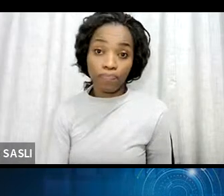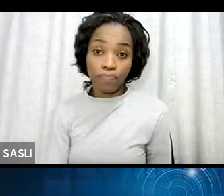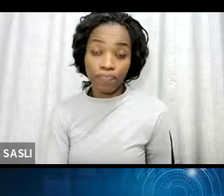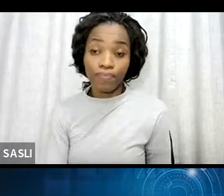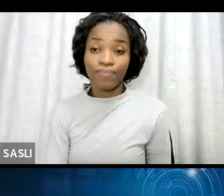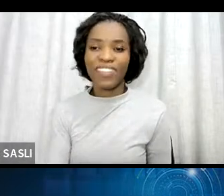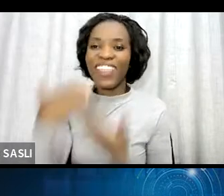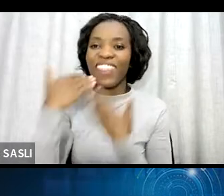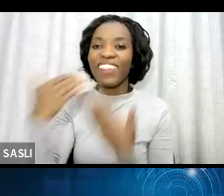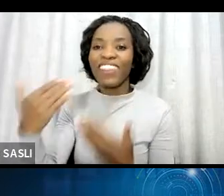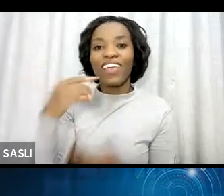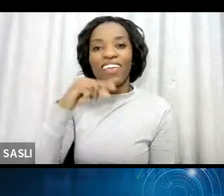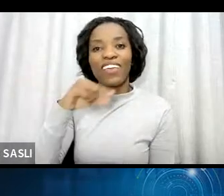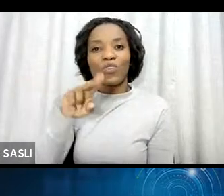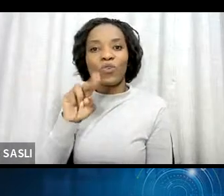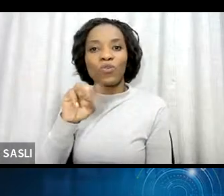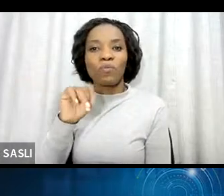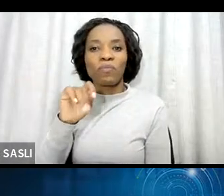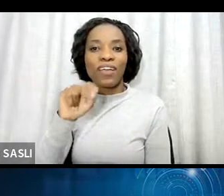Gumani. I'll pause there for now.